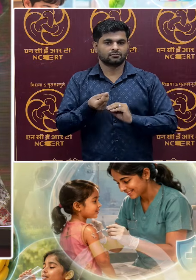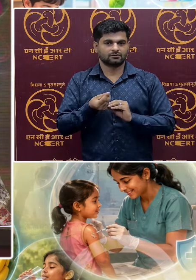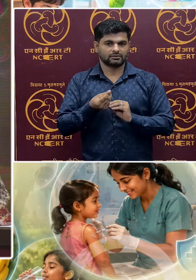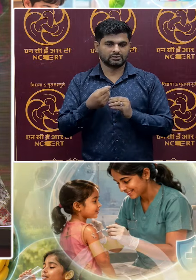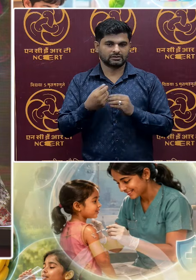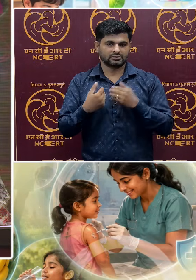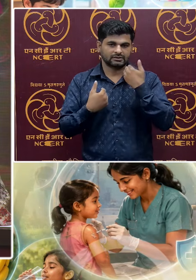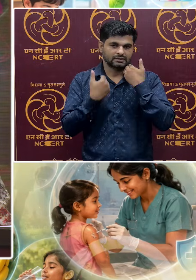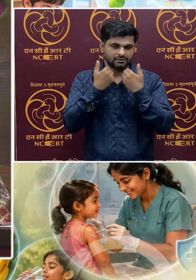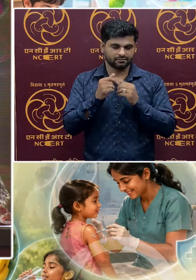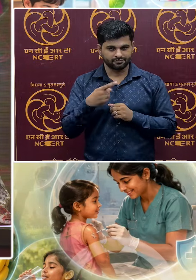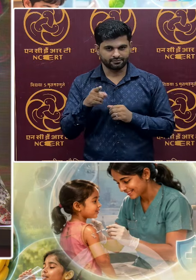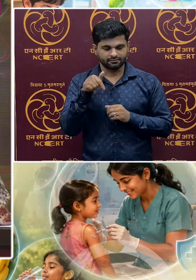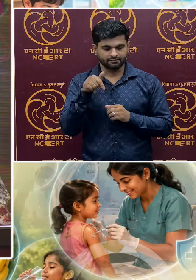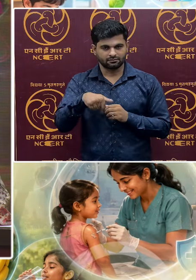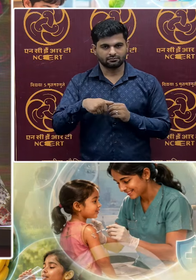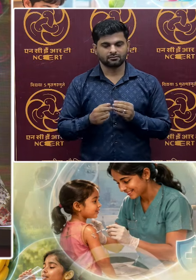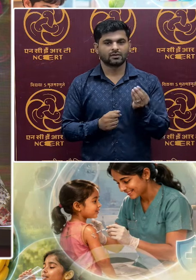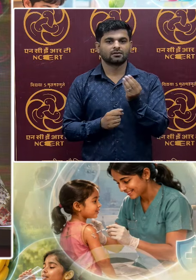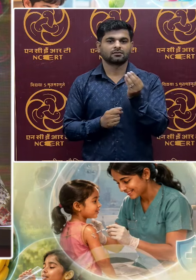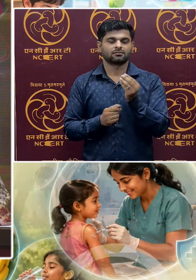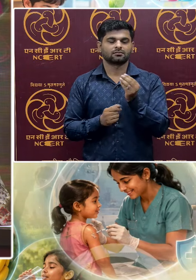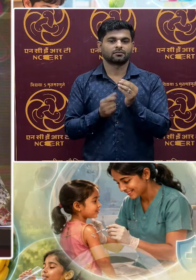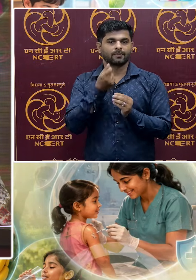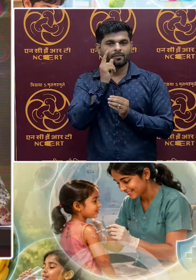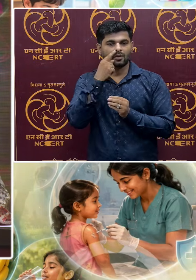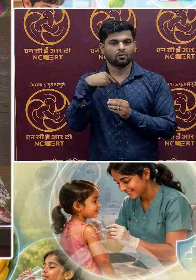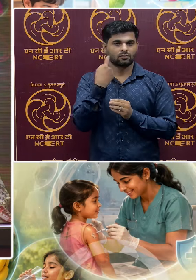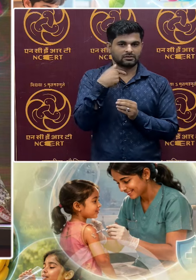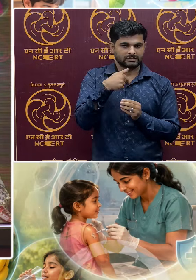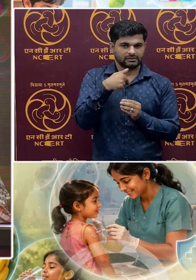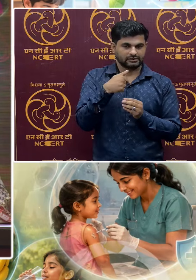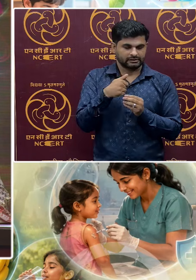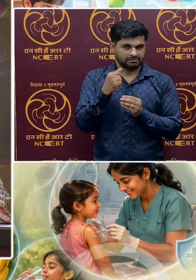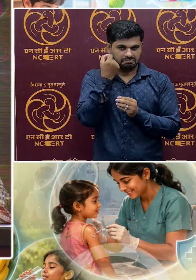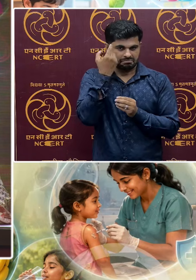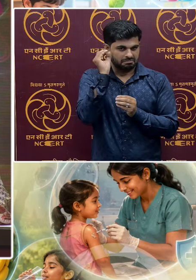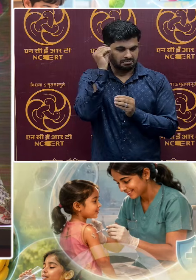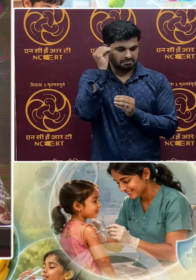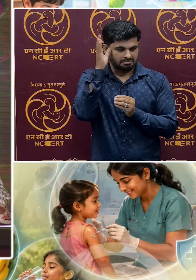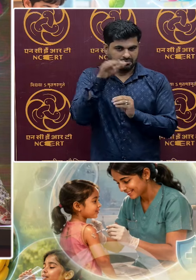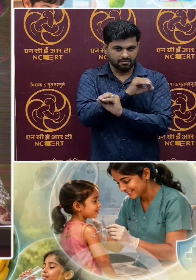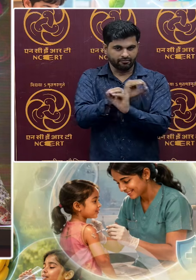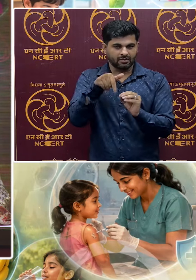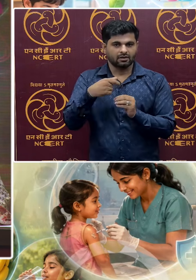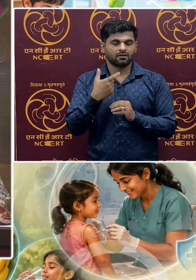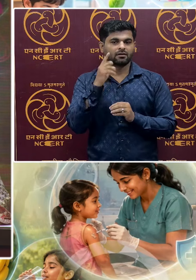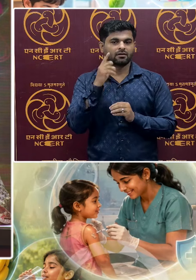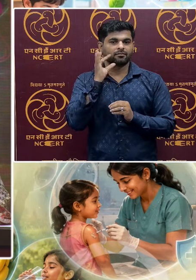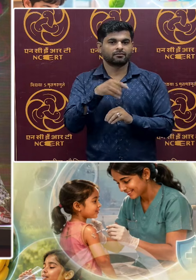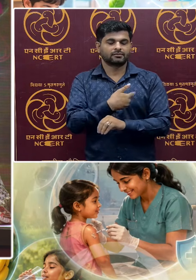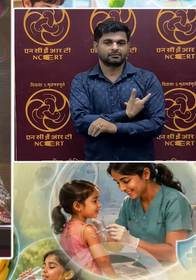right? And there are some parents who are not aware of the importance of vaccines. So they say